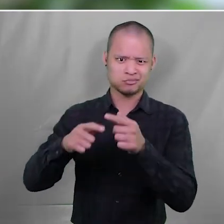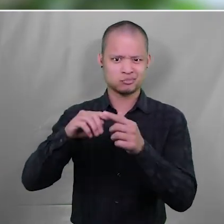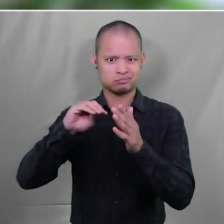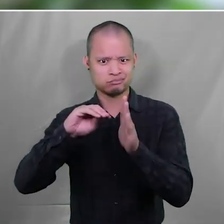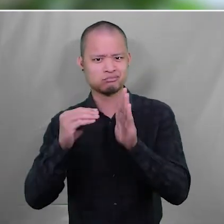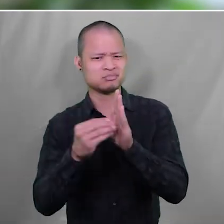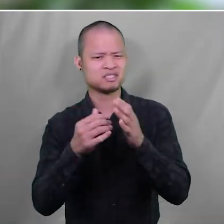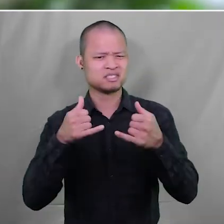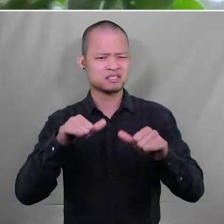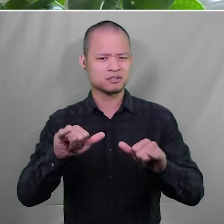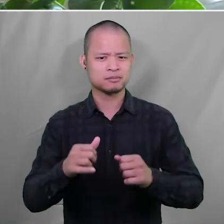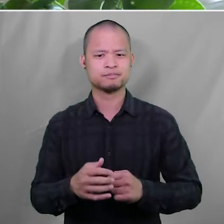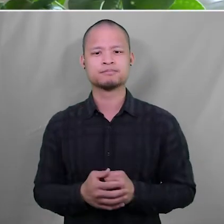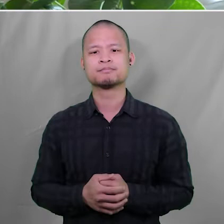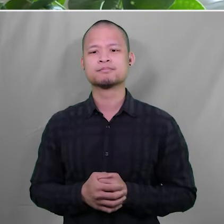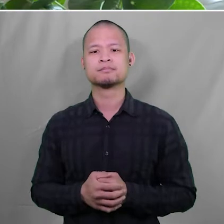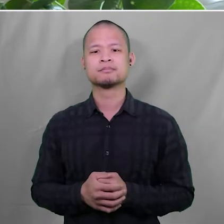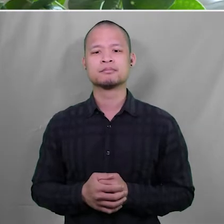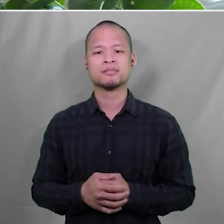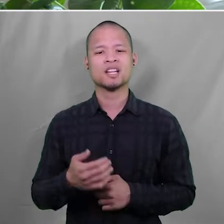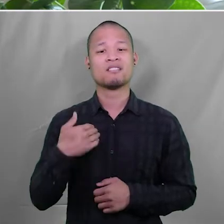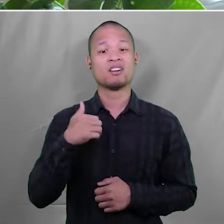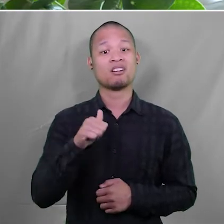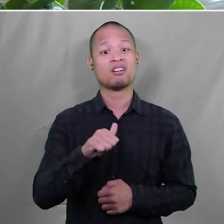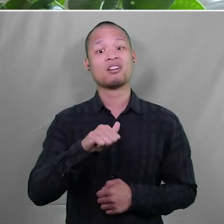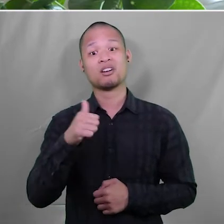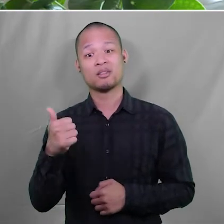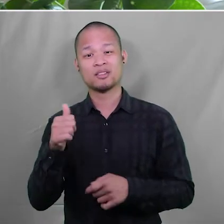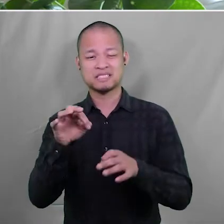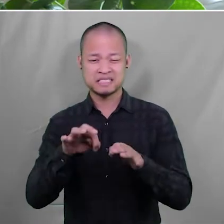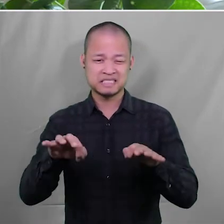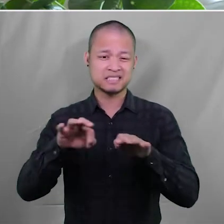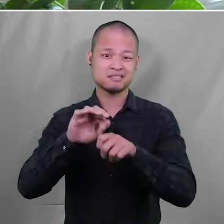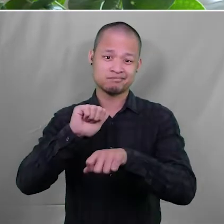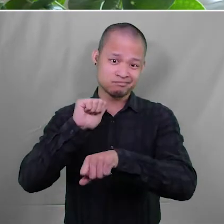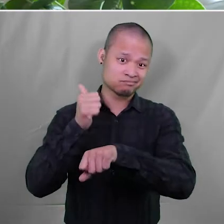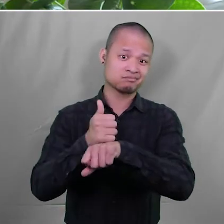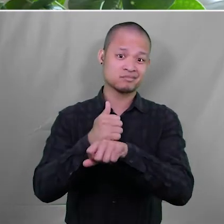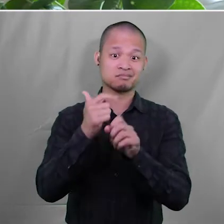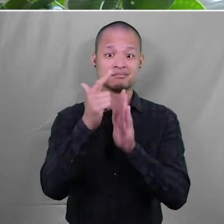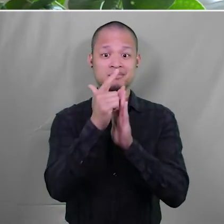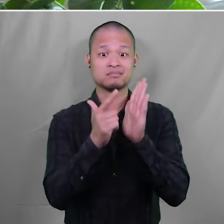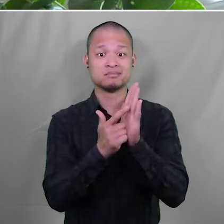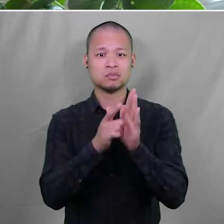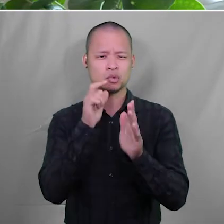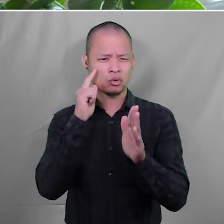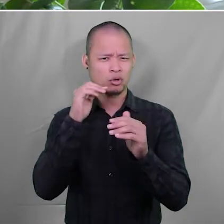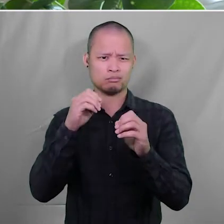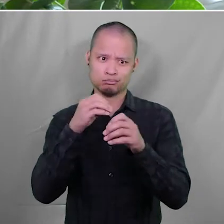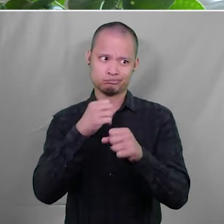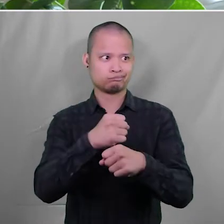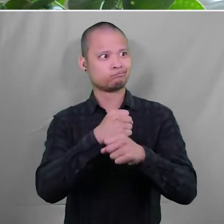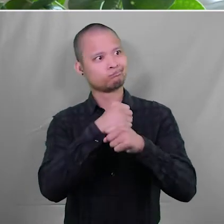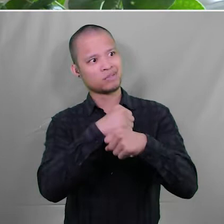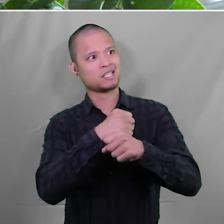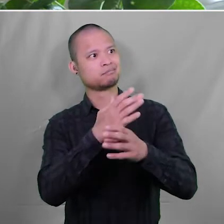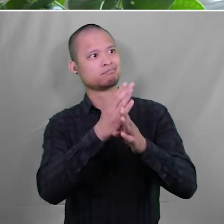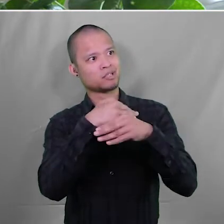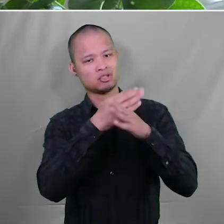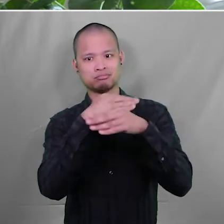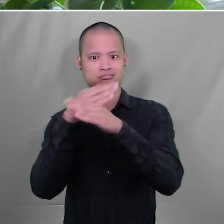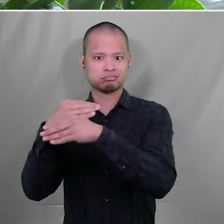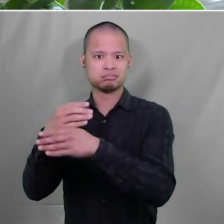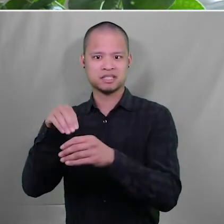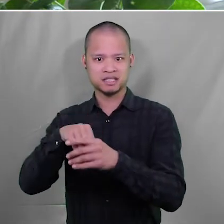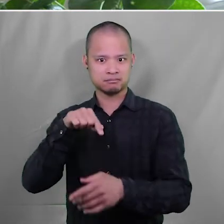being implemented. So this is another really important landmark legislation that will hopefully remove barriers as we move forward towards a